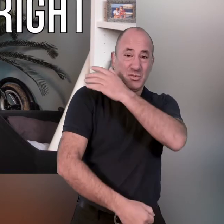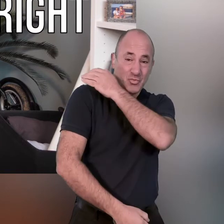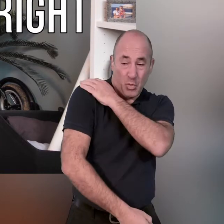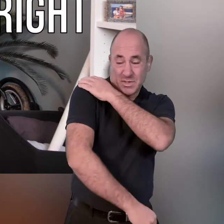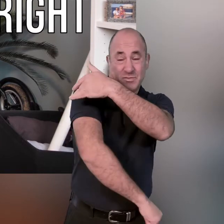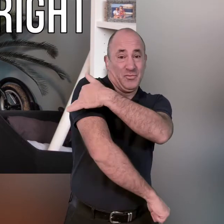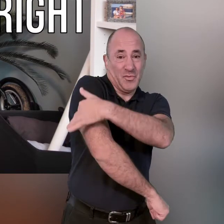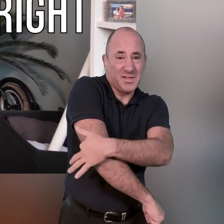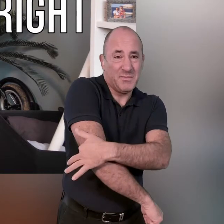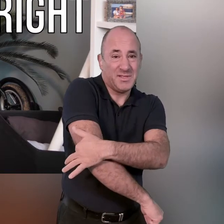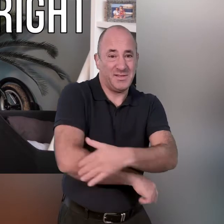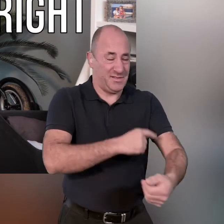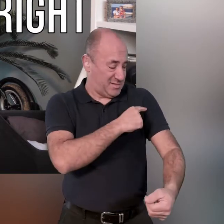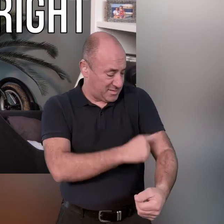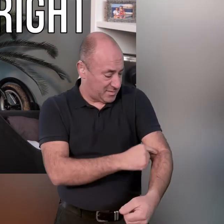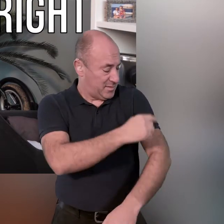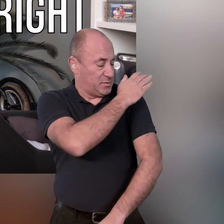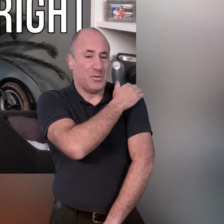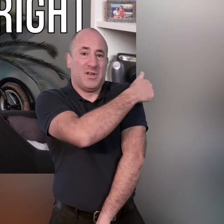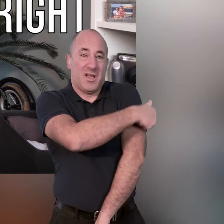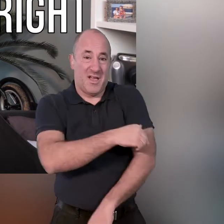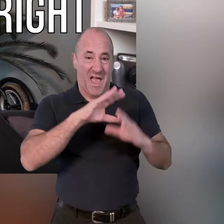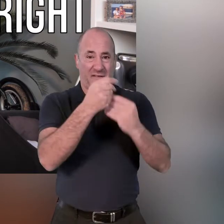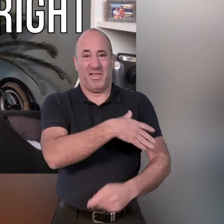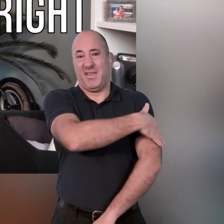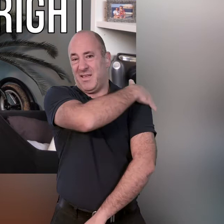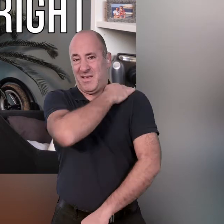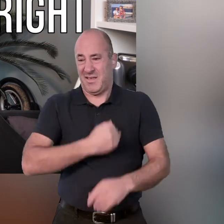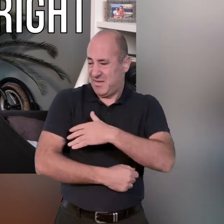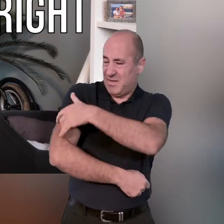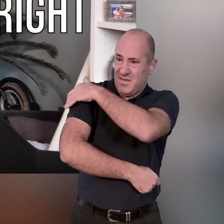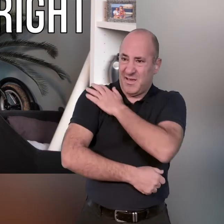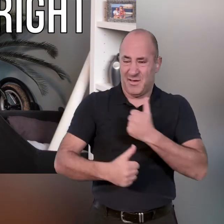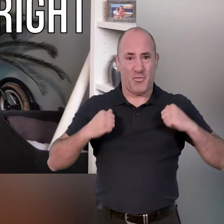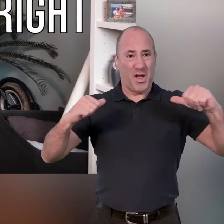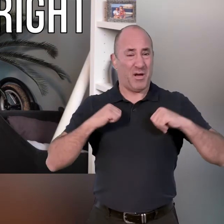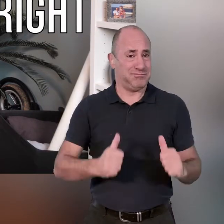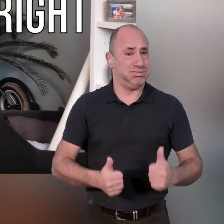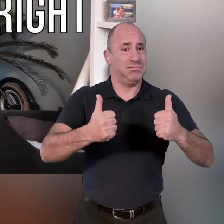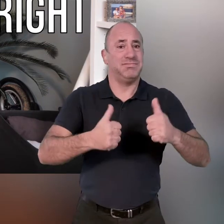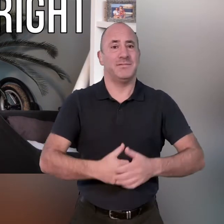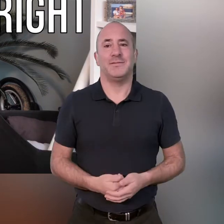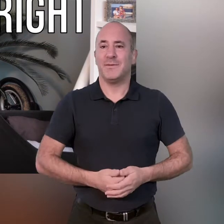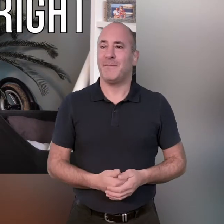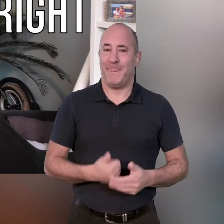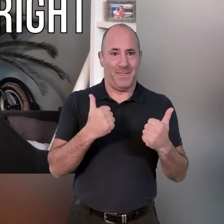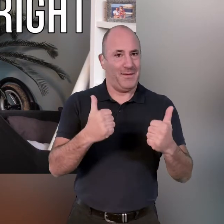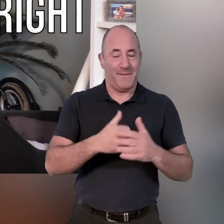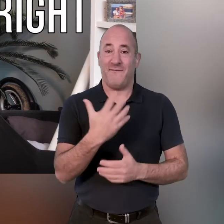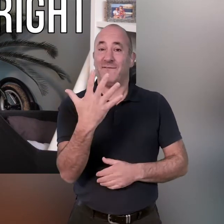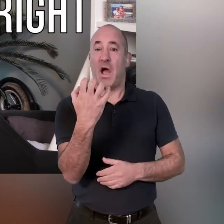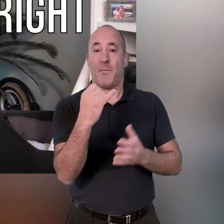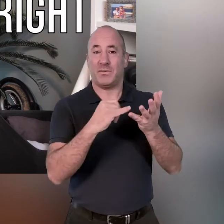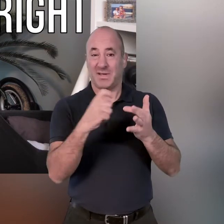shoulders, and triceps. So the whole upper arm area there is getting a great workout in. Good job.